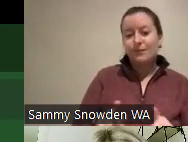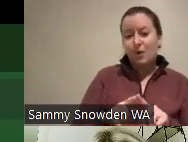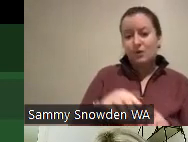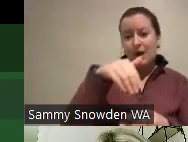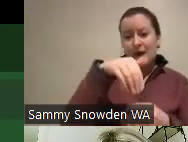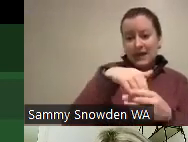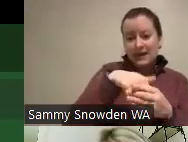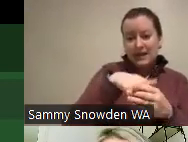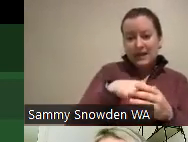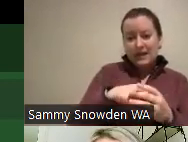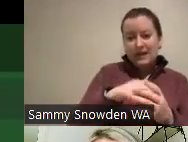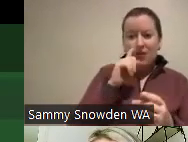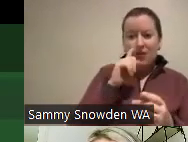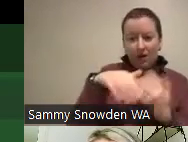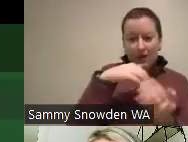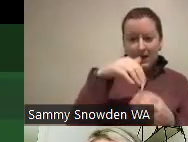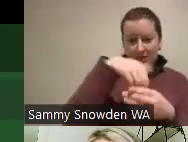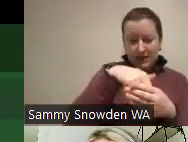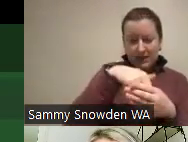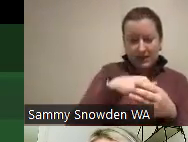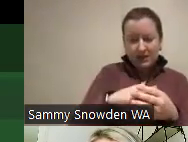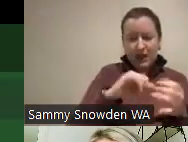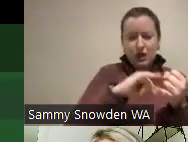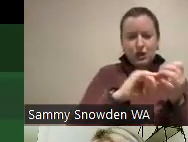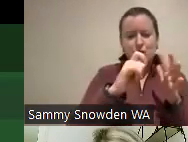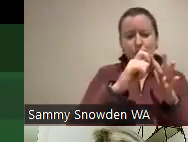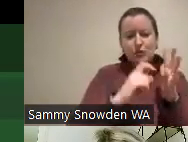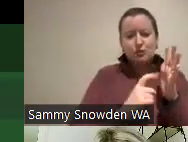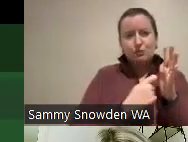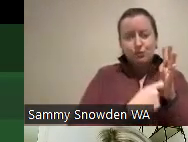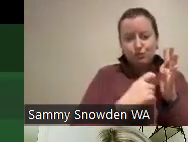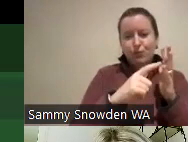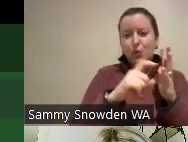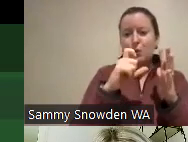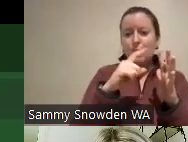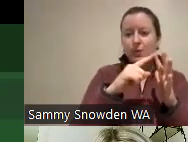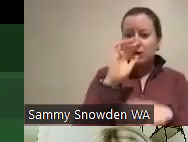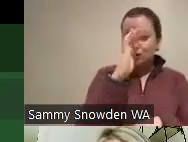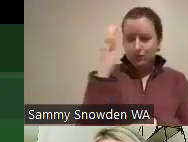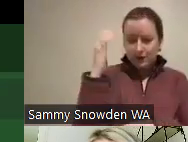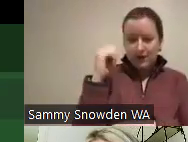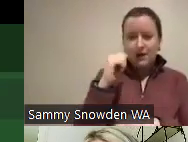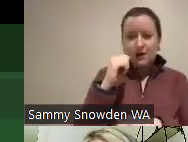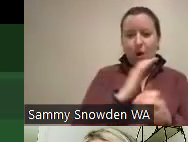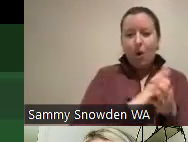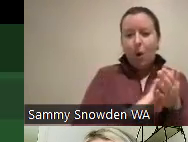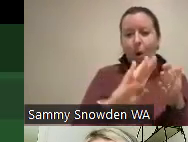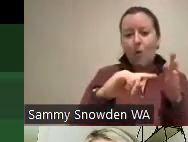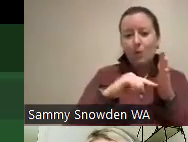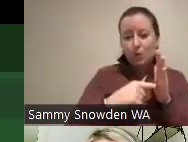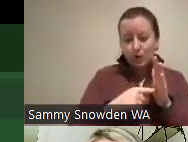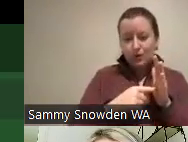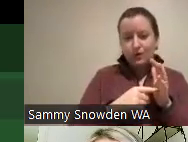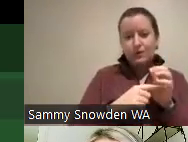spruce, coalwood, frankincense, and blue tansy, blue chamomile, and